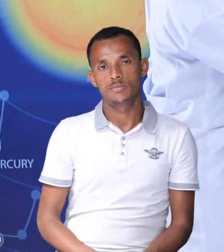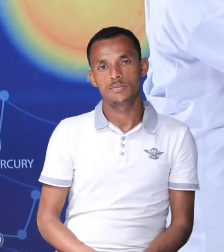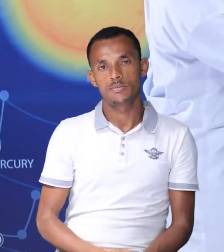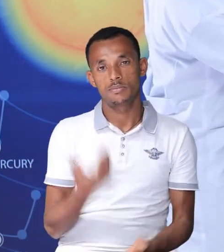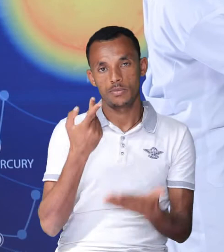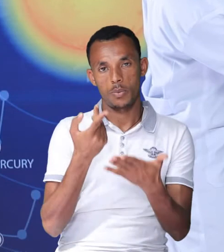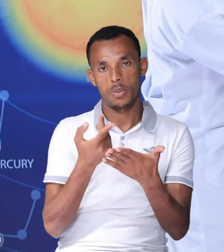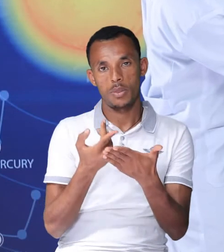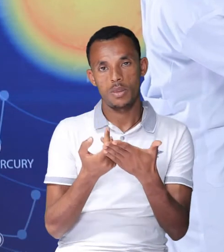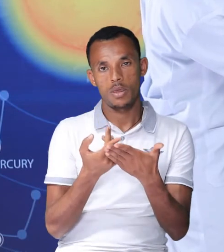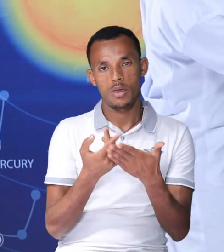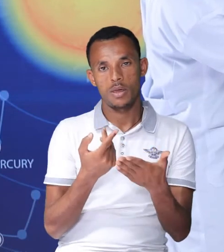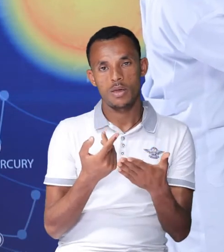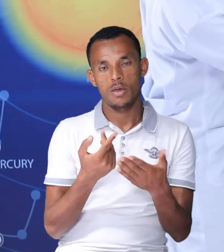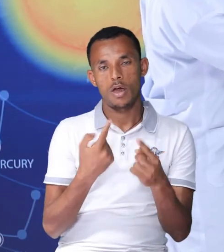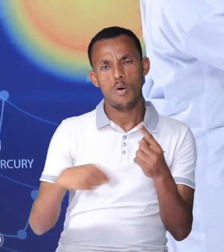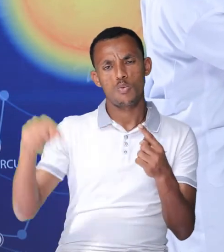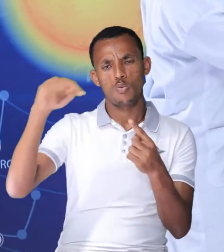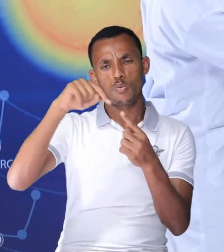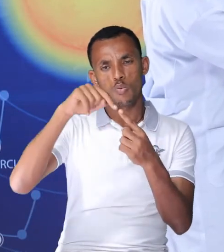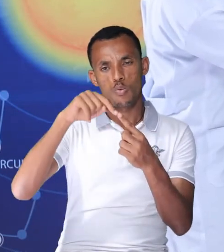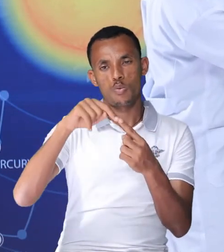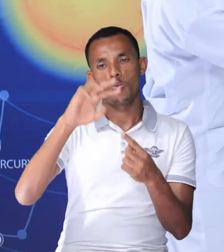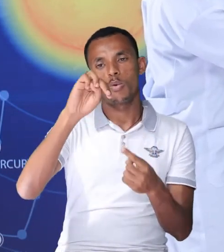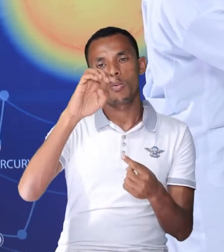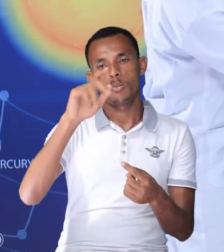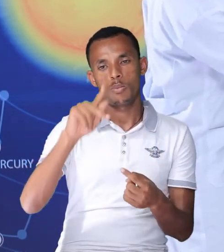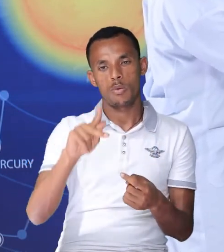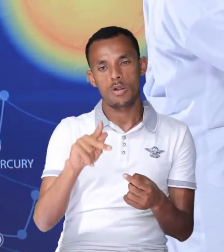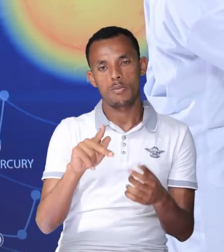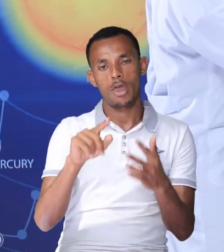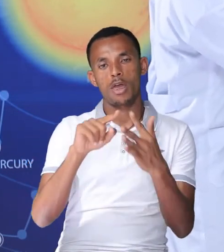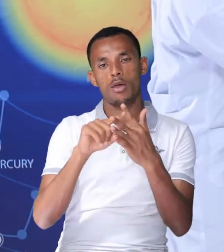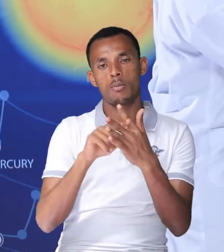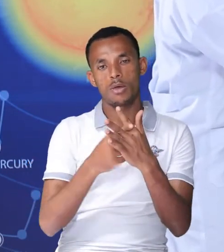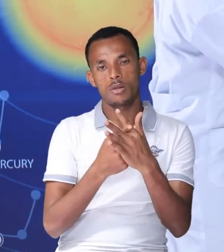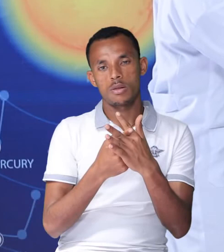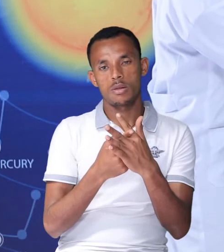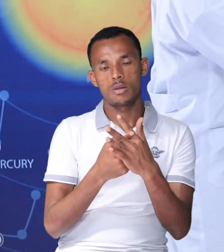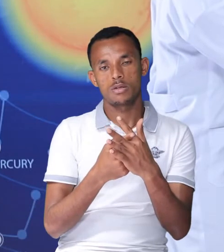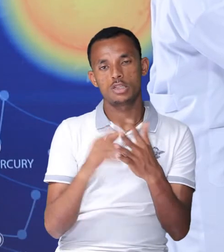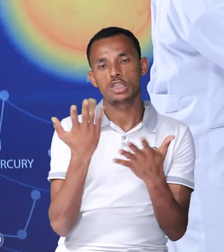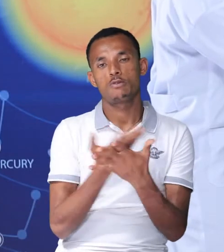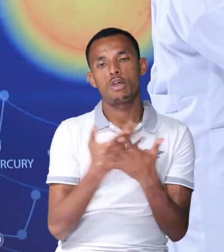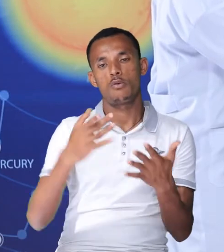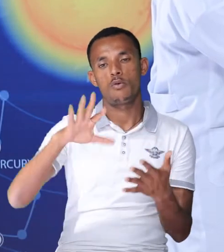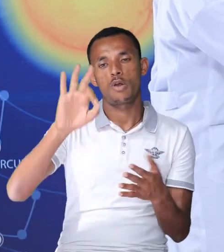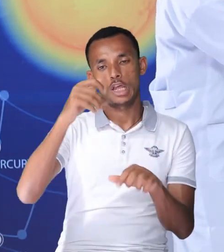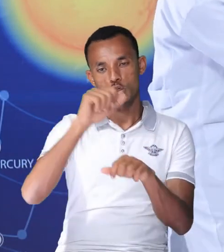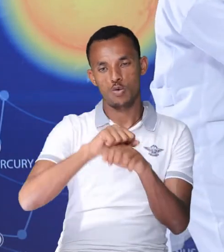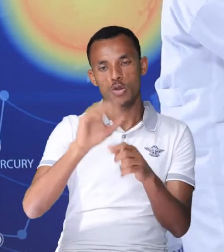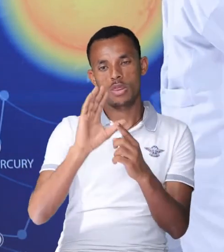here up to the melting point begins, the substance is found in solid